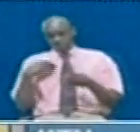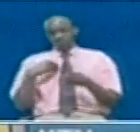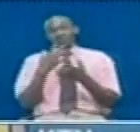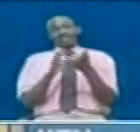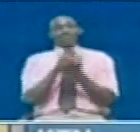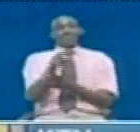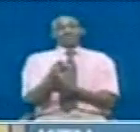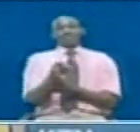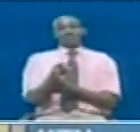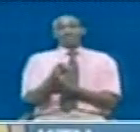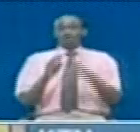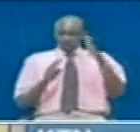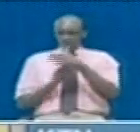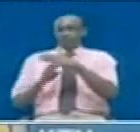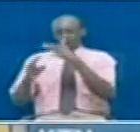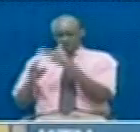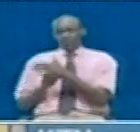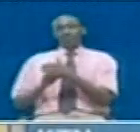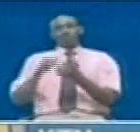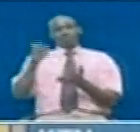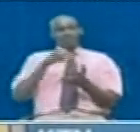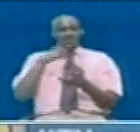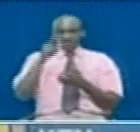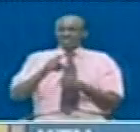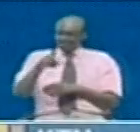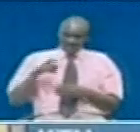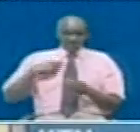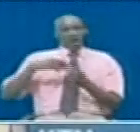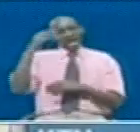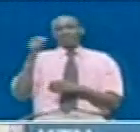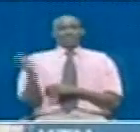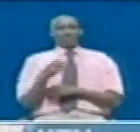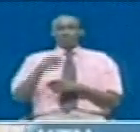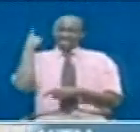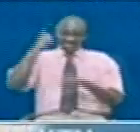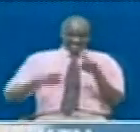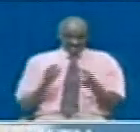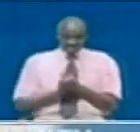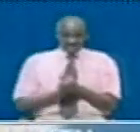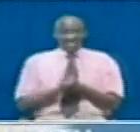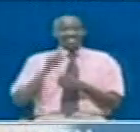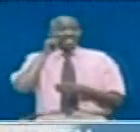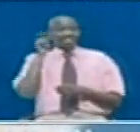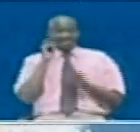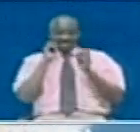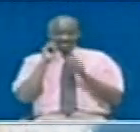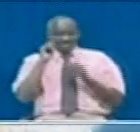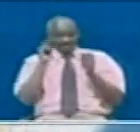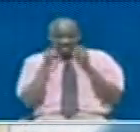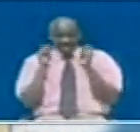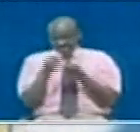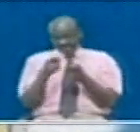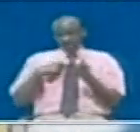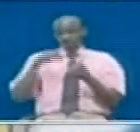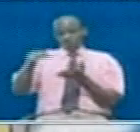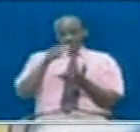scheme. Top retail stores have been grappling with demands for higher pay since last year. Tuskys Supermarket and Uchumi have all had